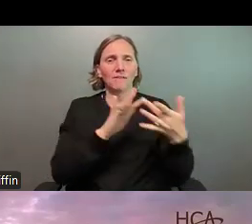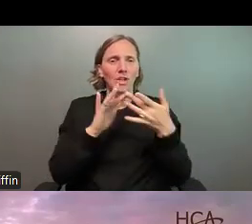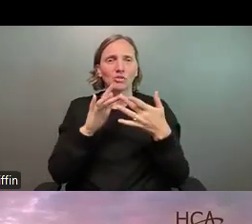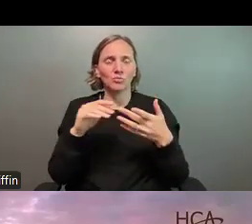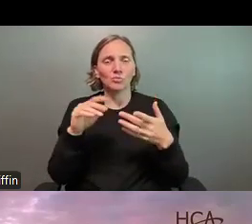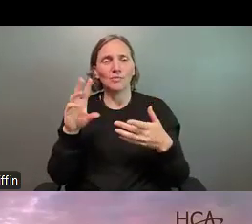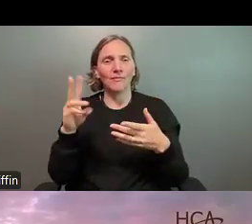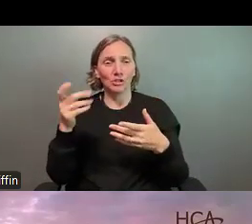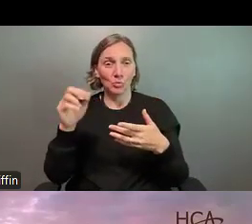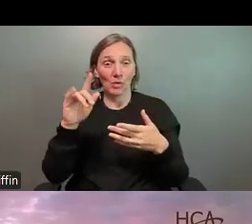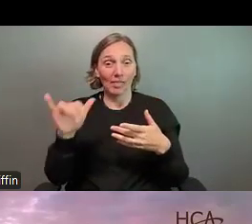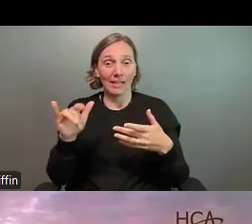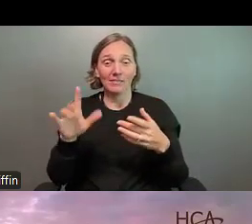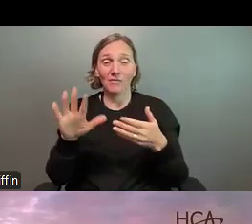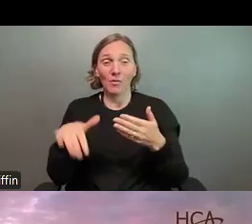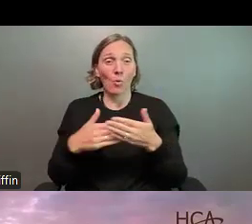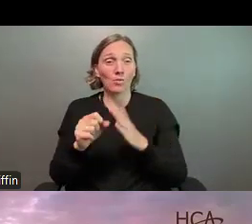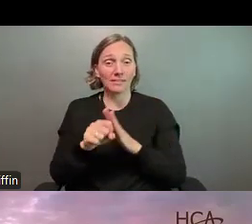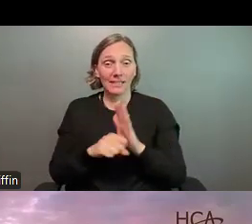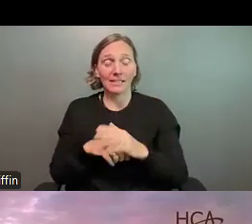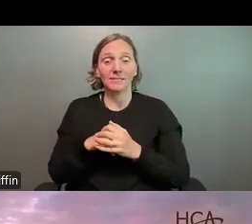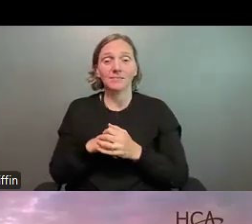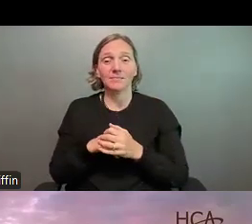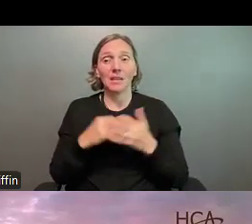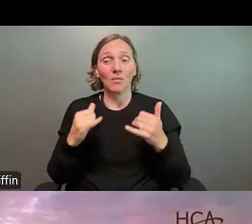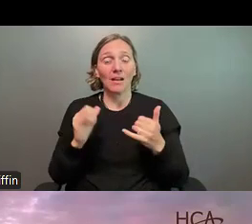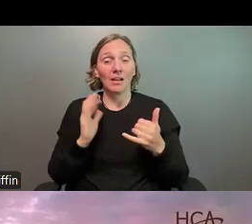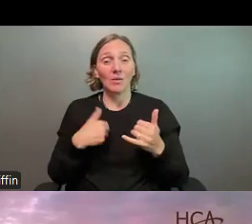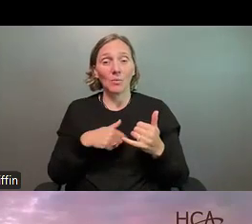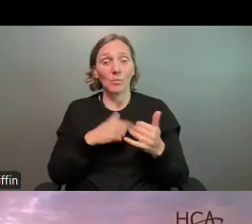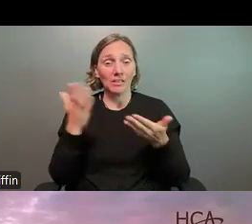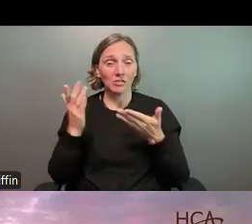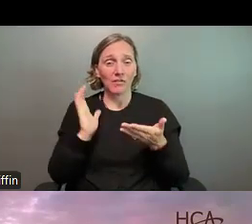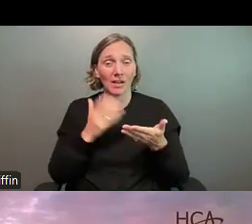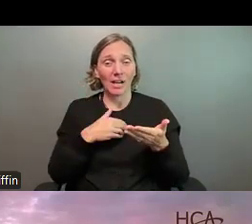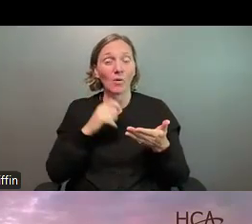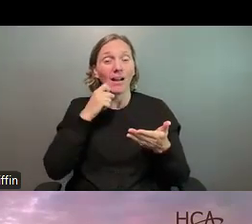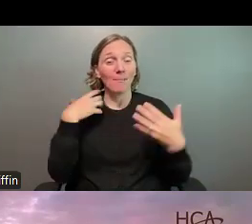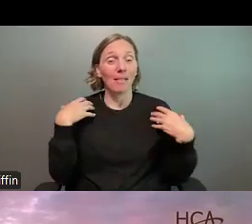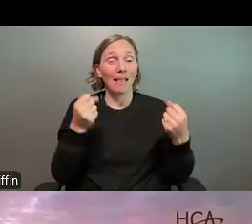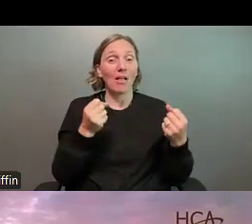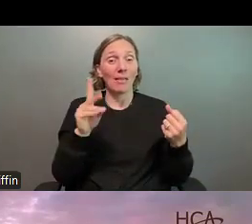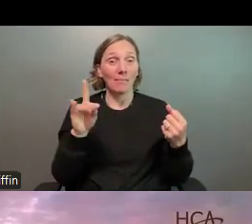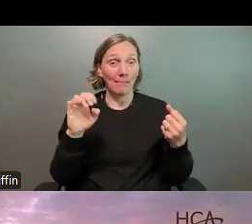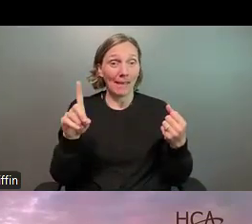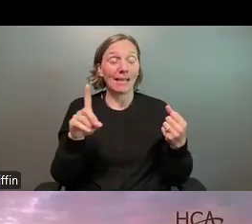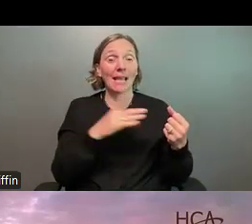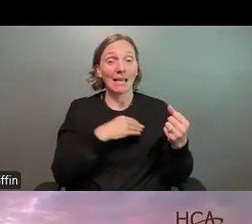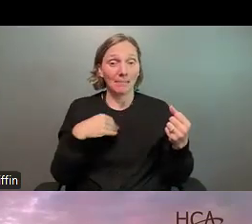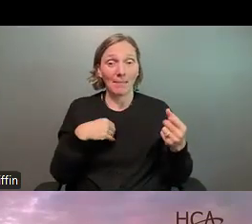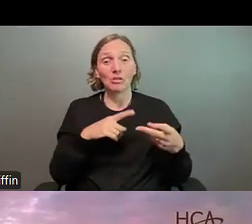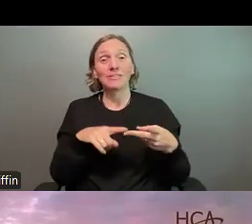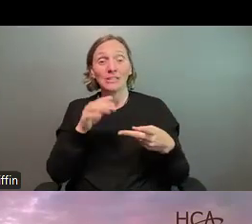state. We currently have the pleasure of serving our Apple Health Medicaid members and very soon our